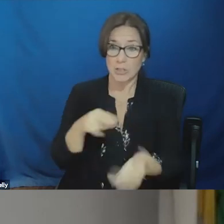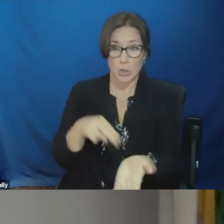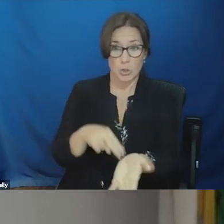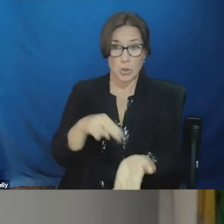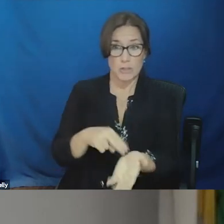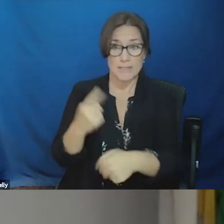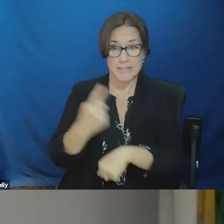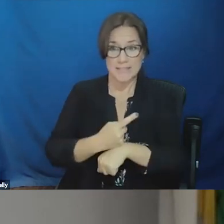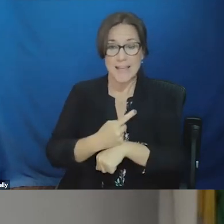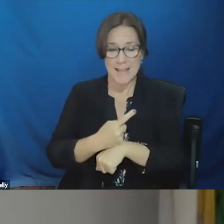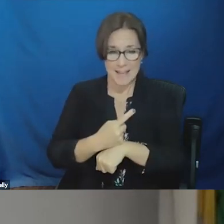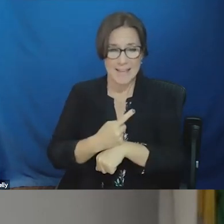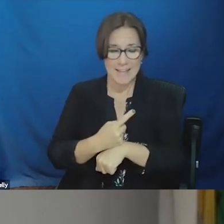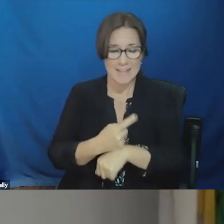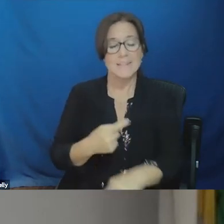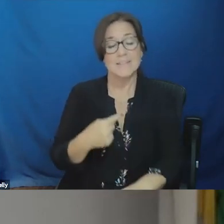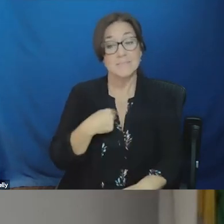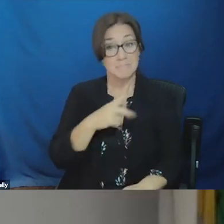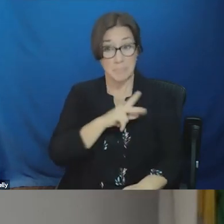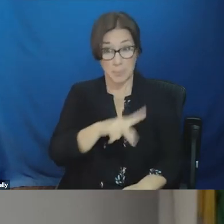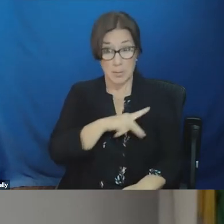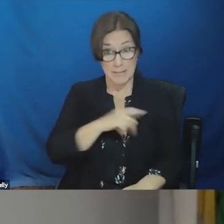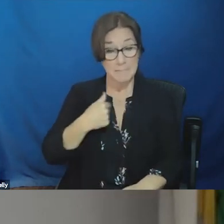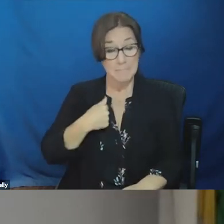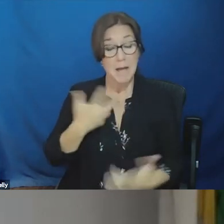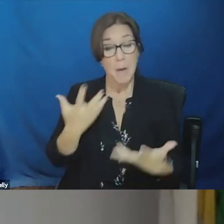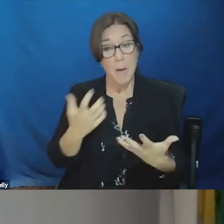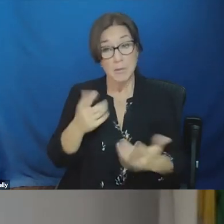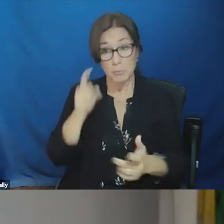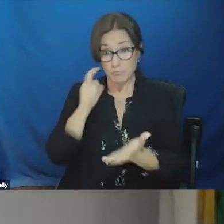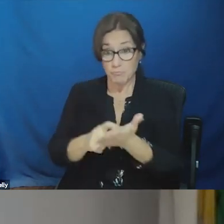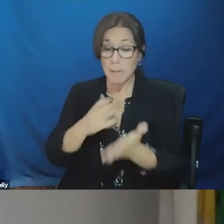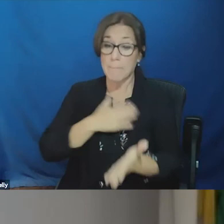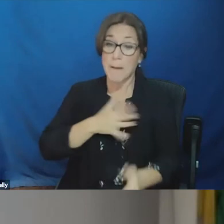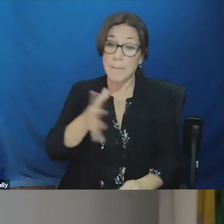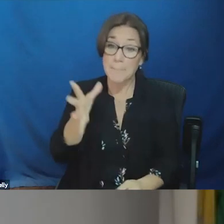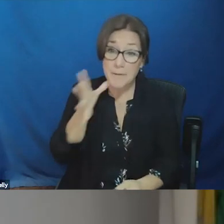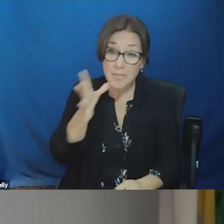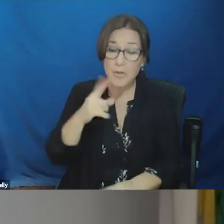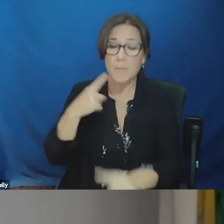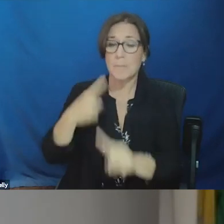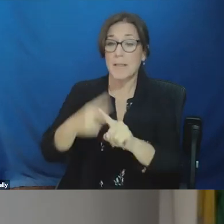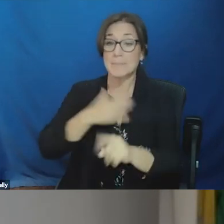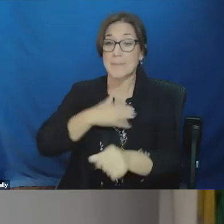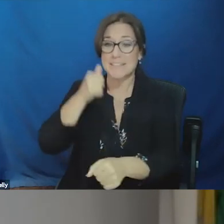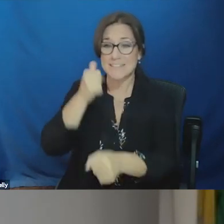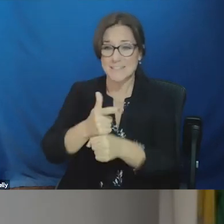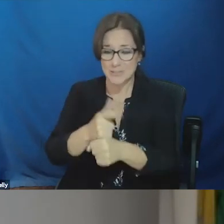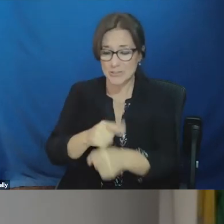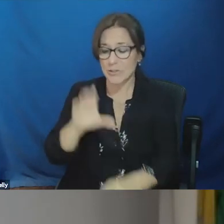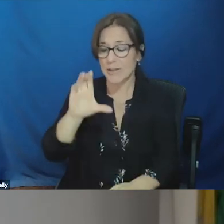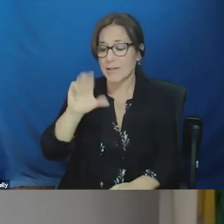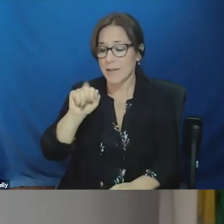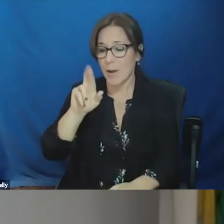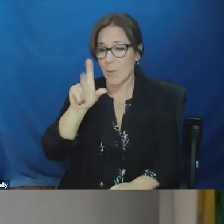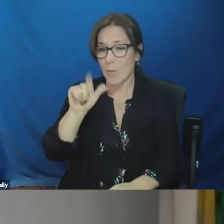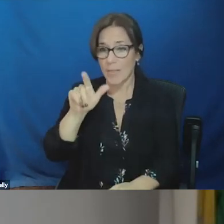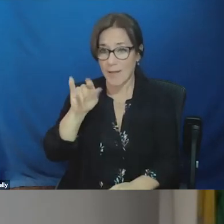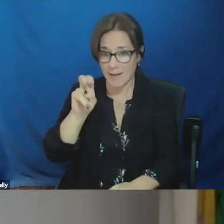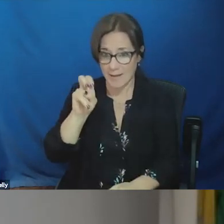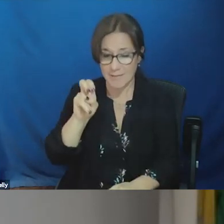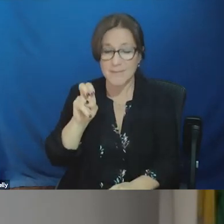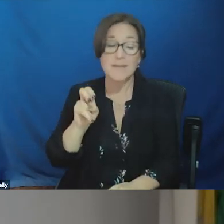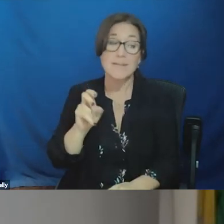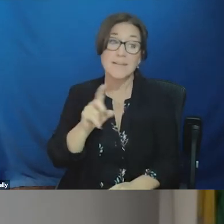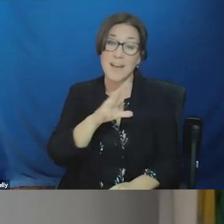And personally, I just would like to recognize my mother and my sister Caroline, both wonderful nurses, but truly all the nurses across the